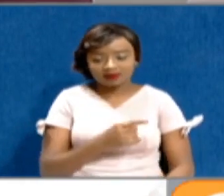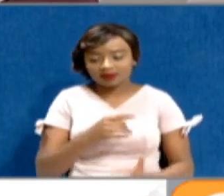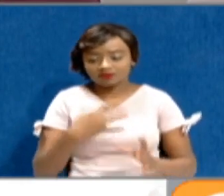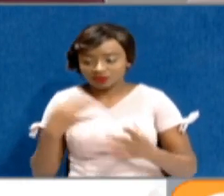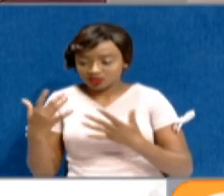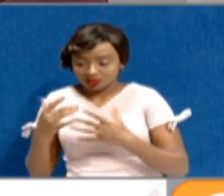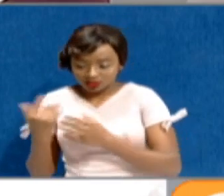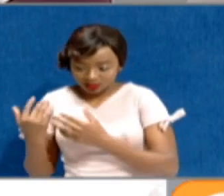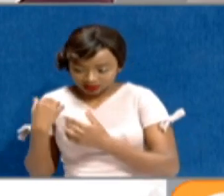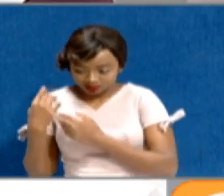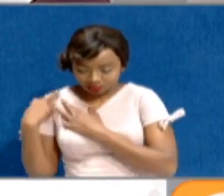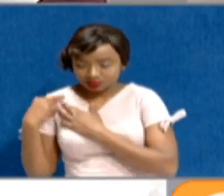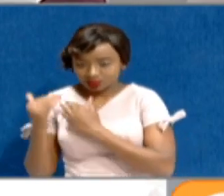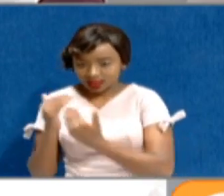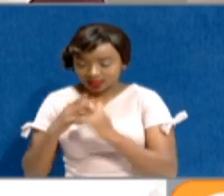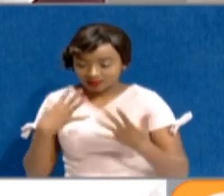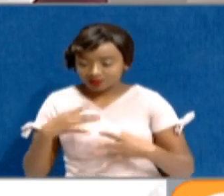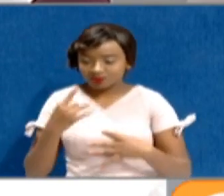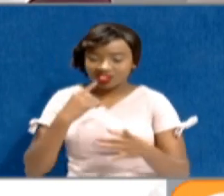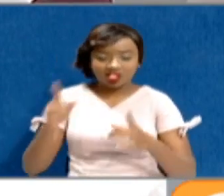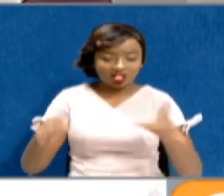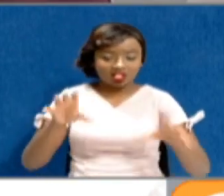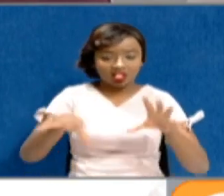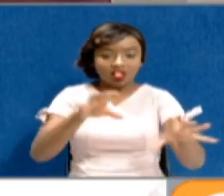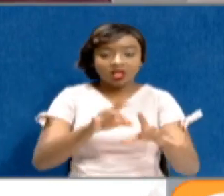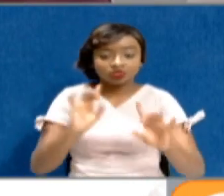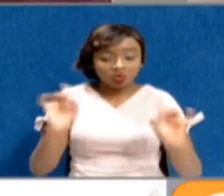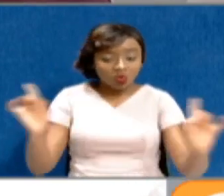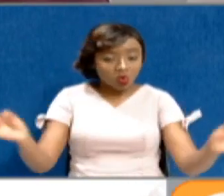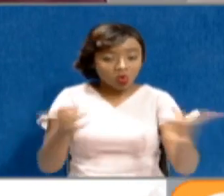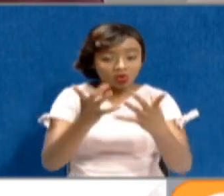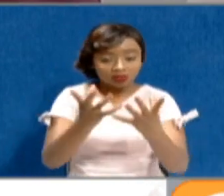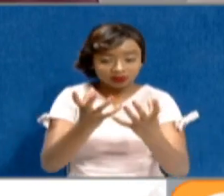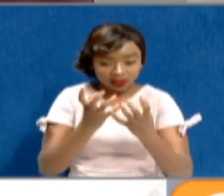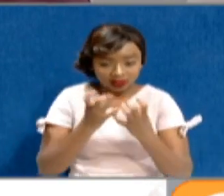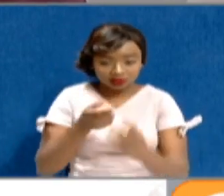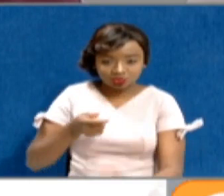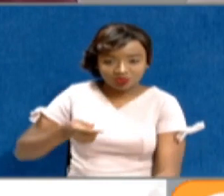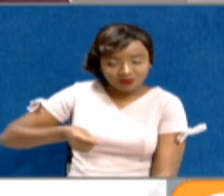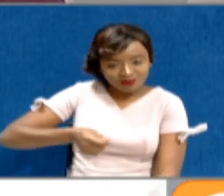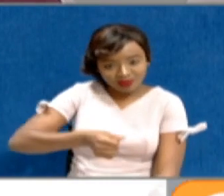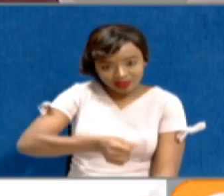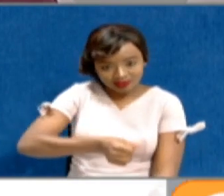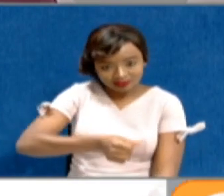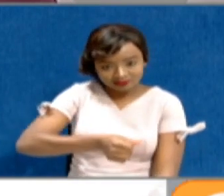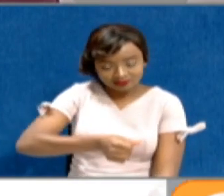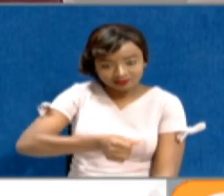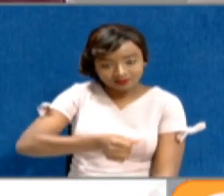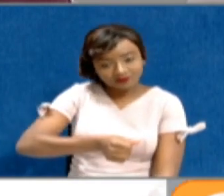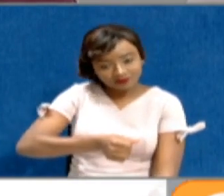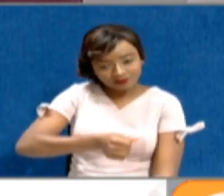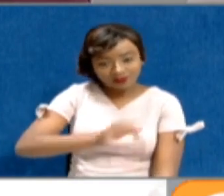there. All of those are people who are there. You need finance personnel, and all of these persons require to be paid, all right? Now